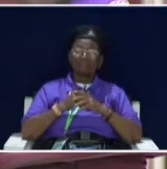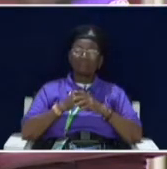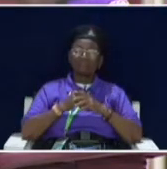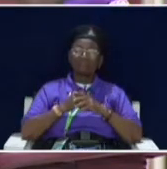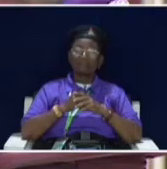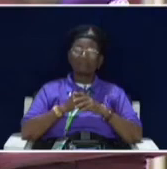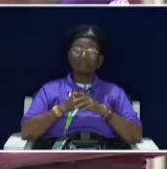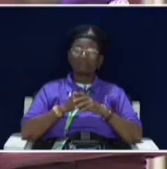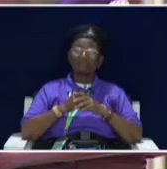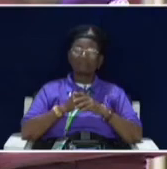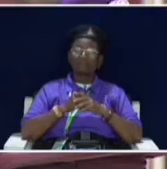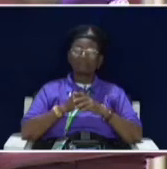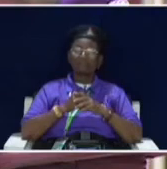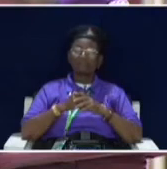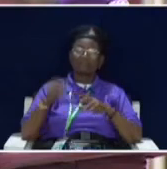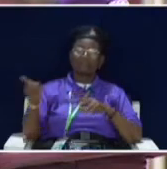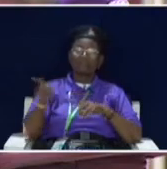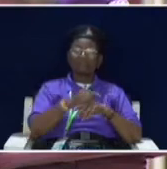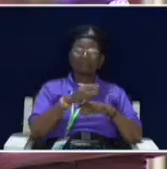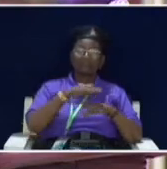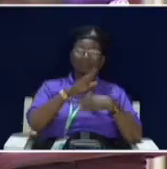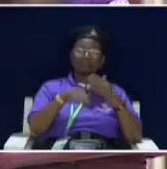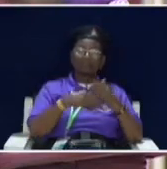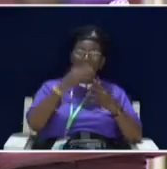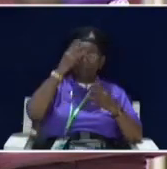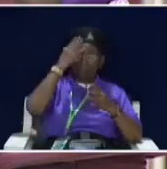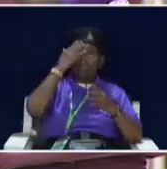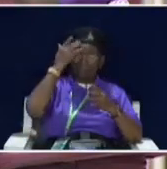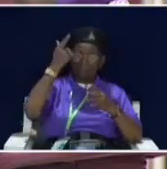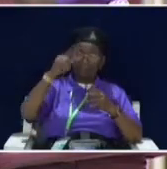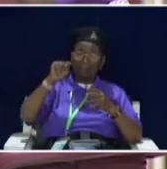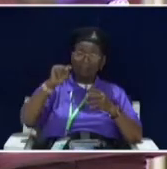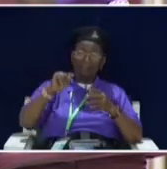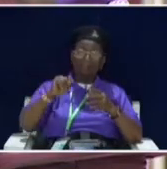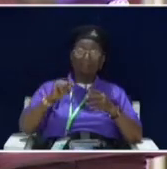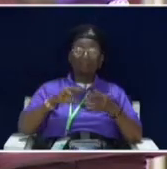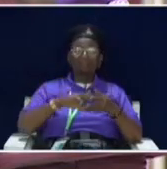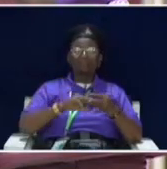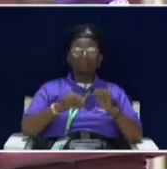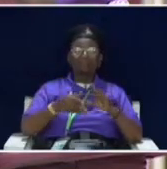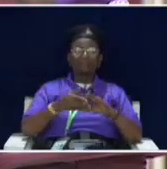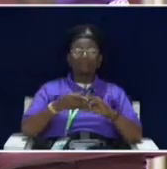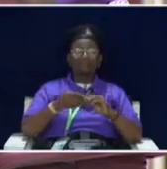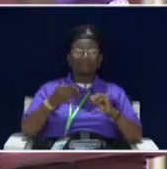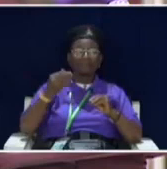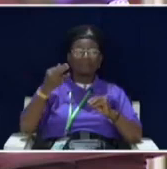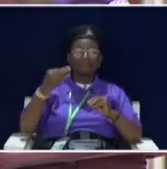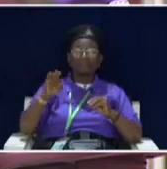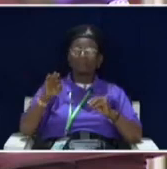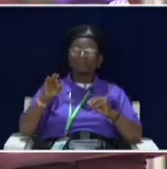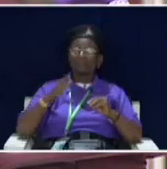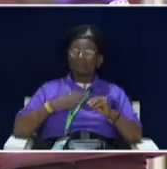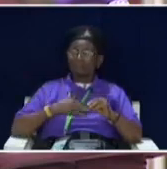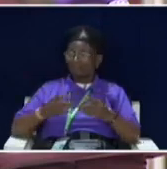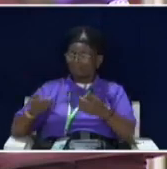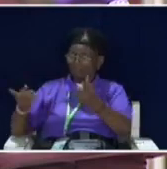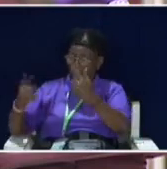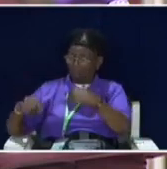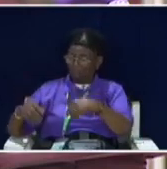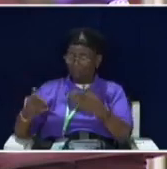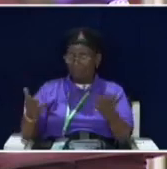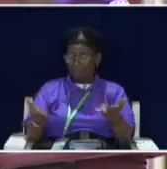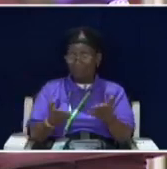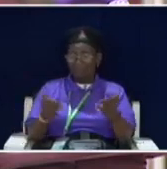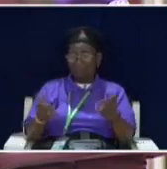You all know the story of my coming here. When I asked God for